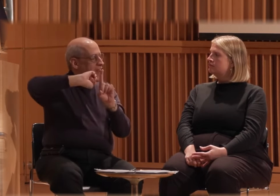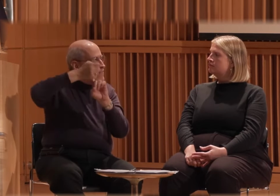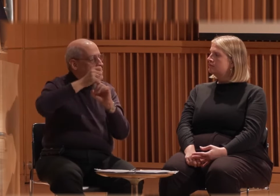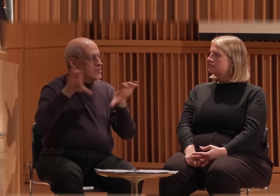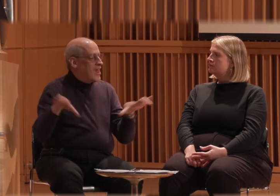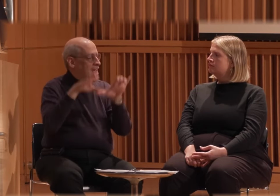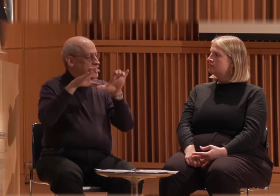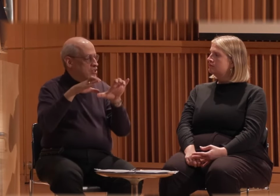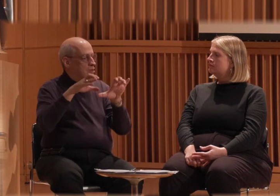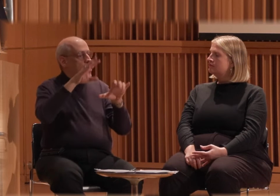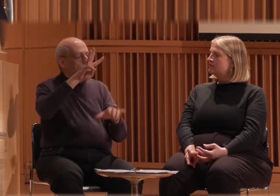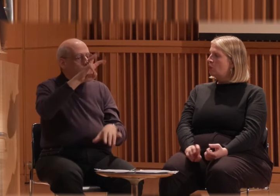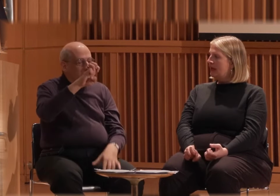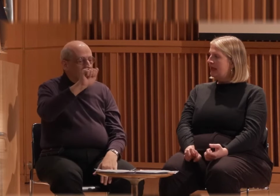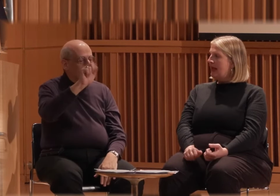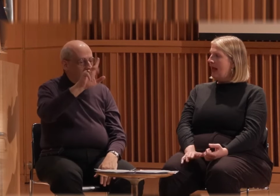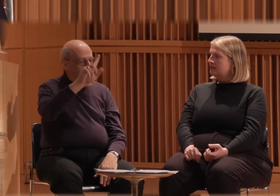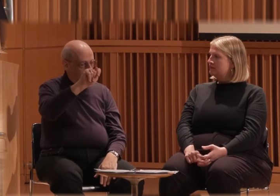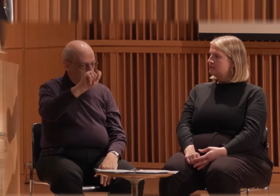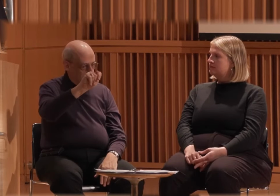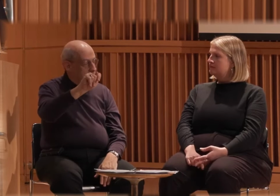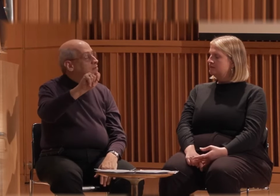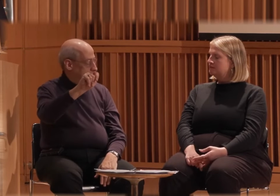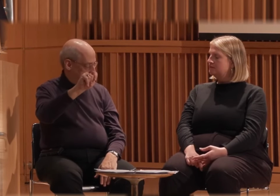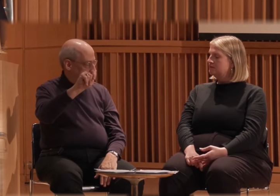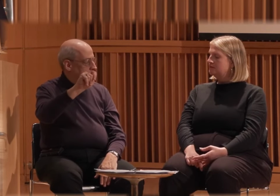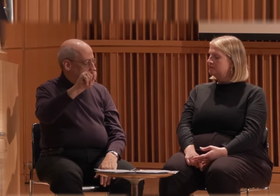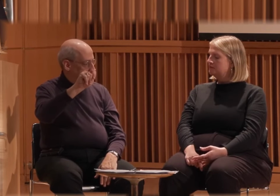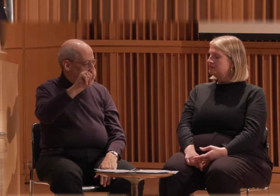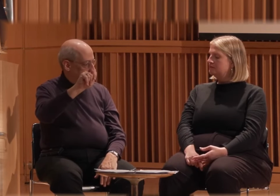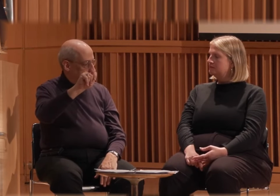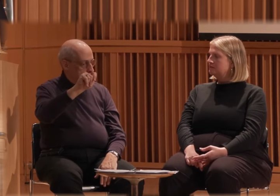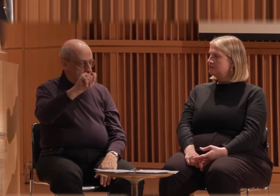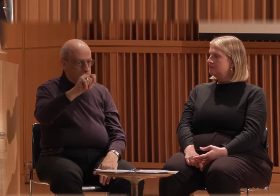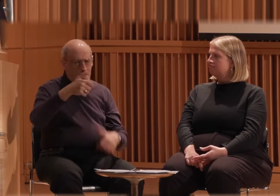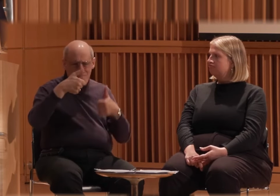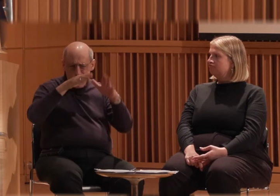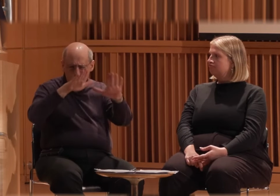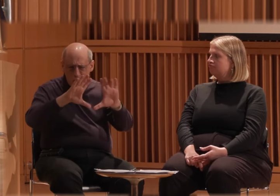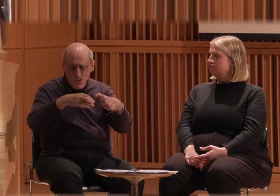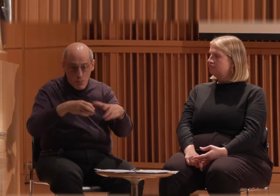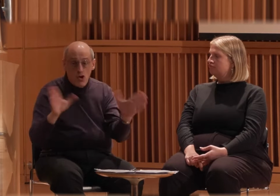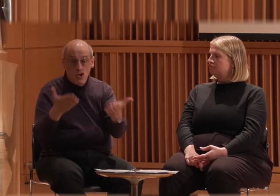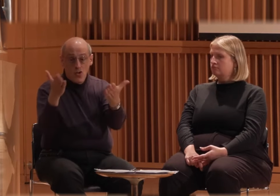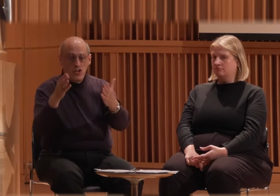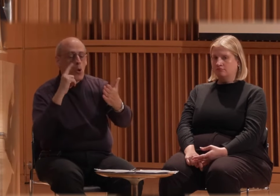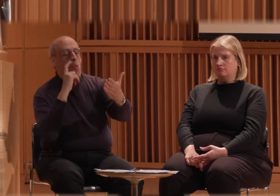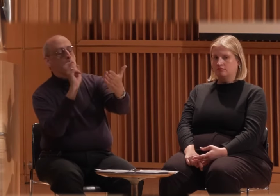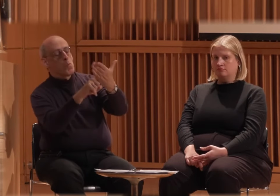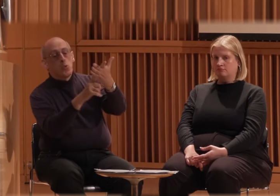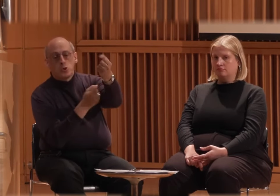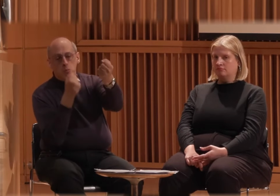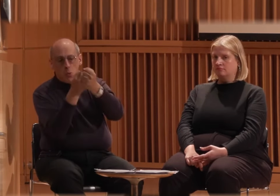or WEACT, WEACT, W-E-A-C-T, an incredible organization that I encourage people to